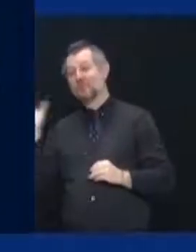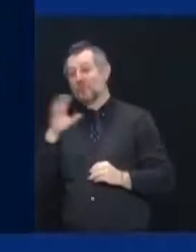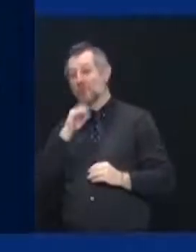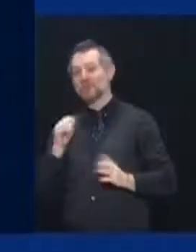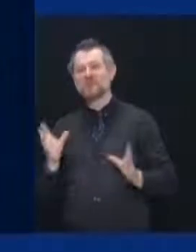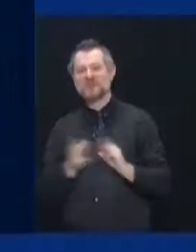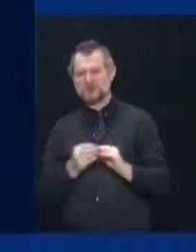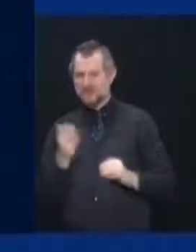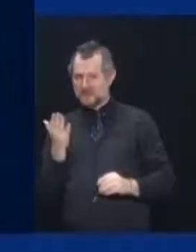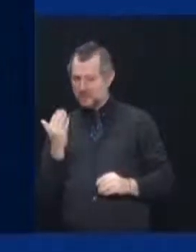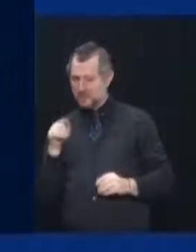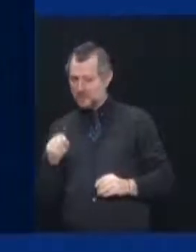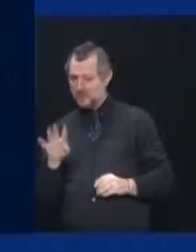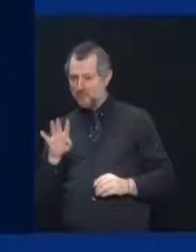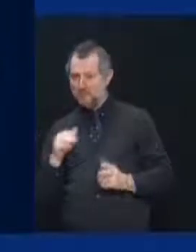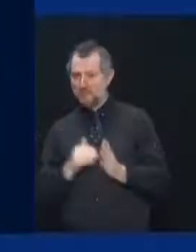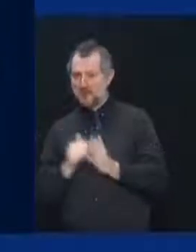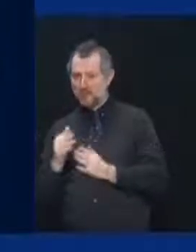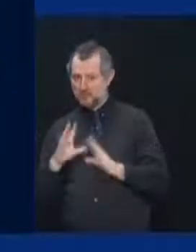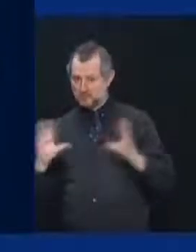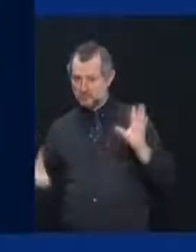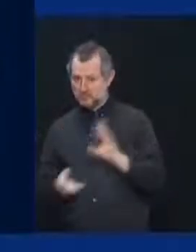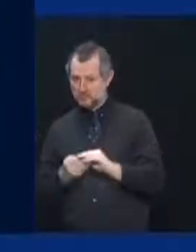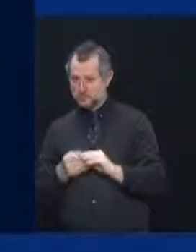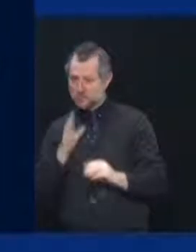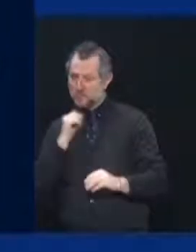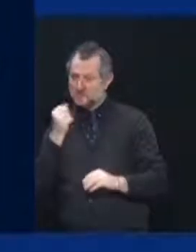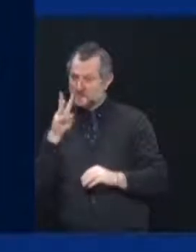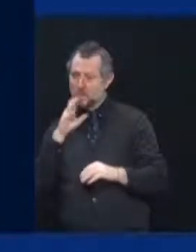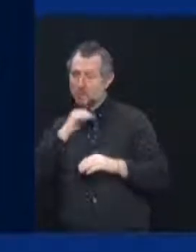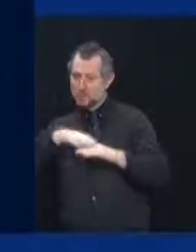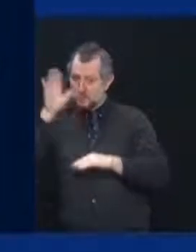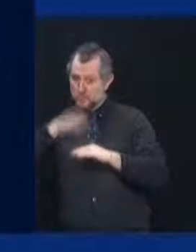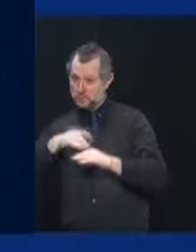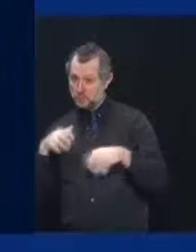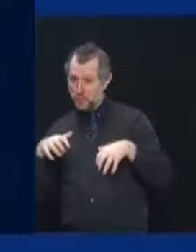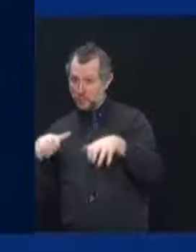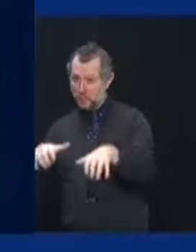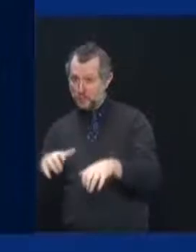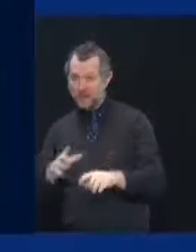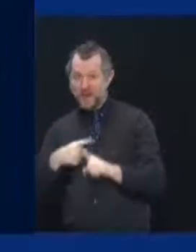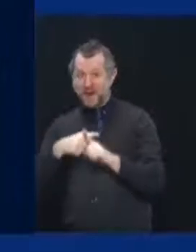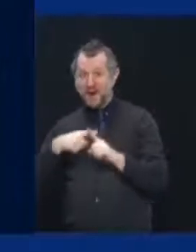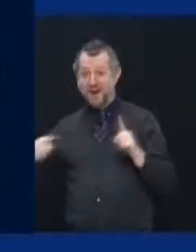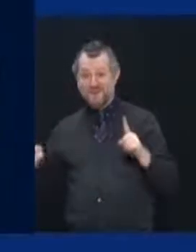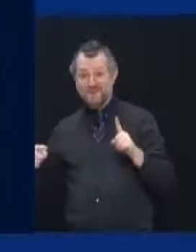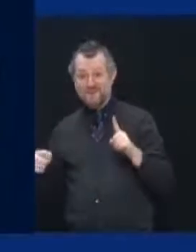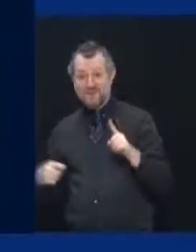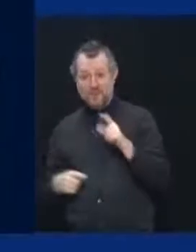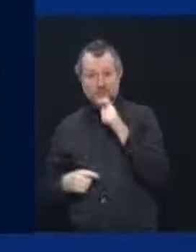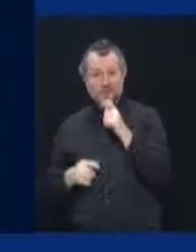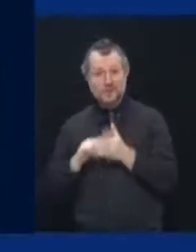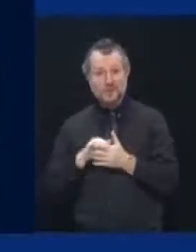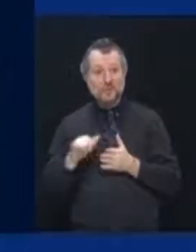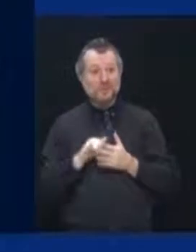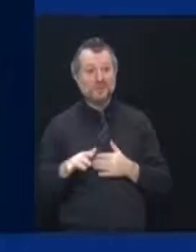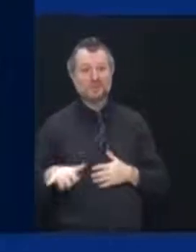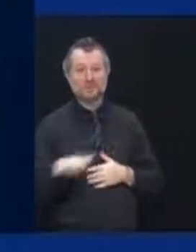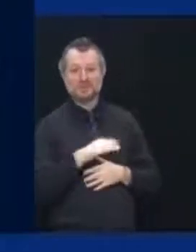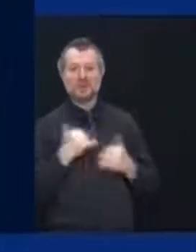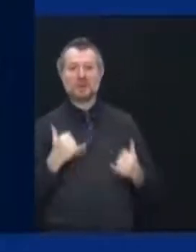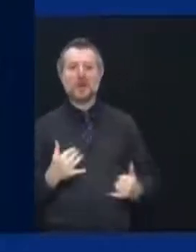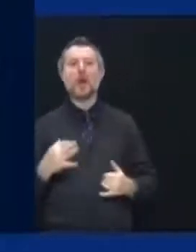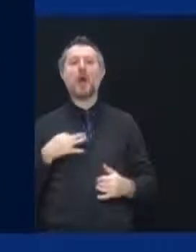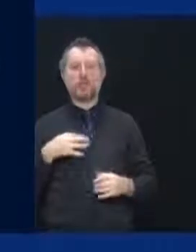16 plus, right? So we're roughly half the population is now